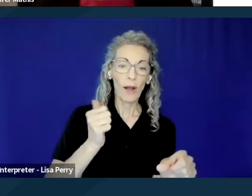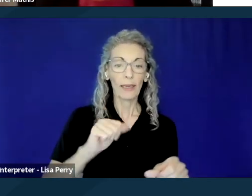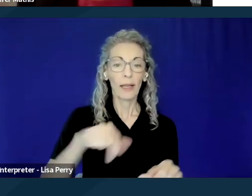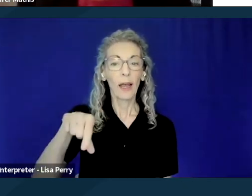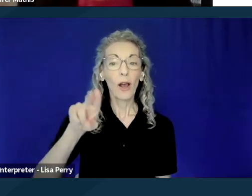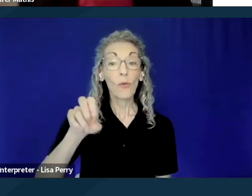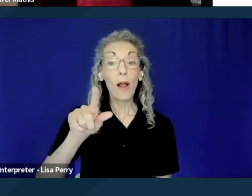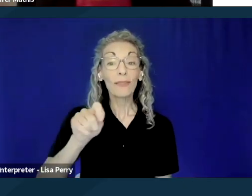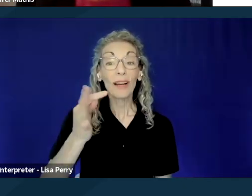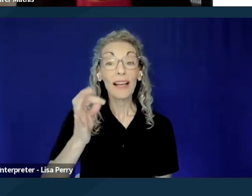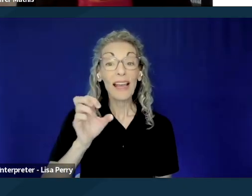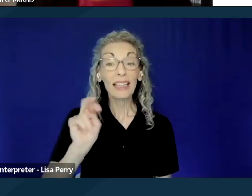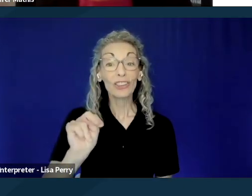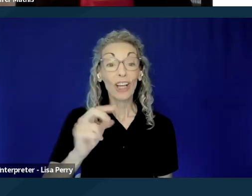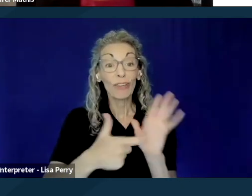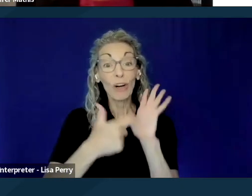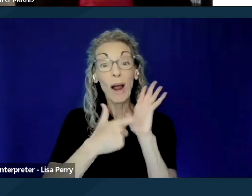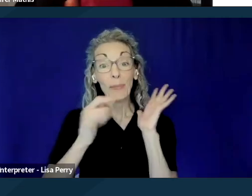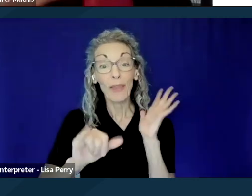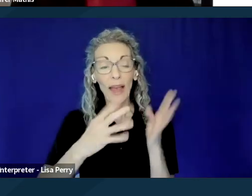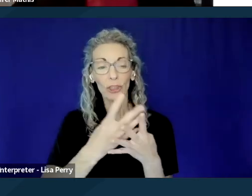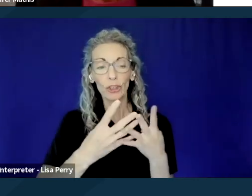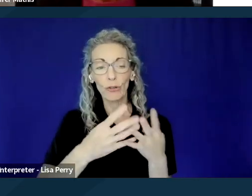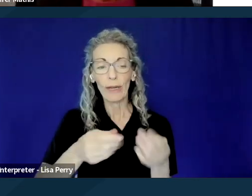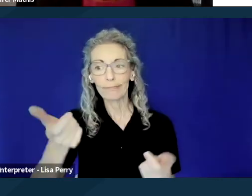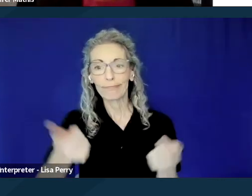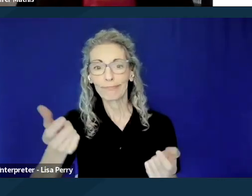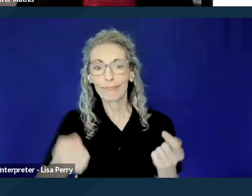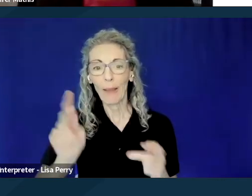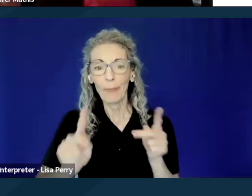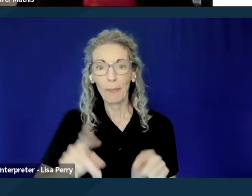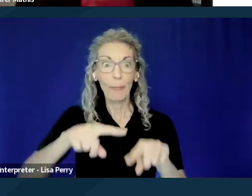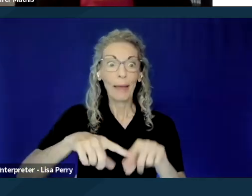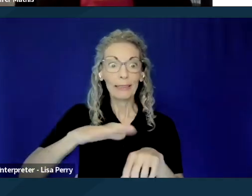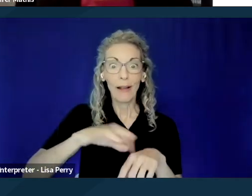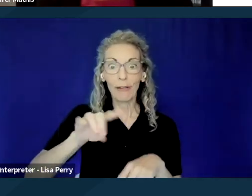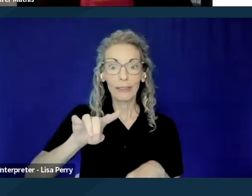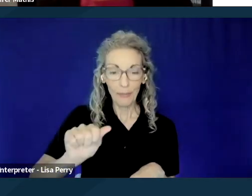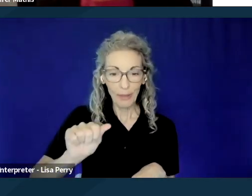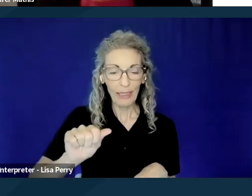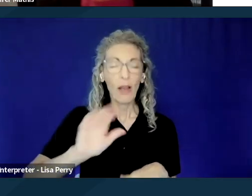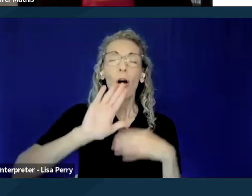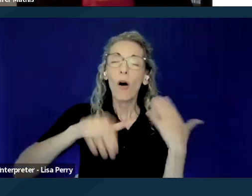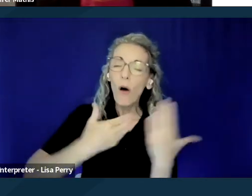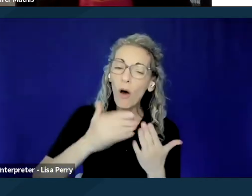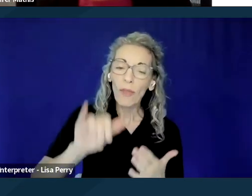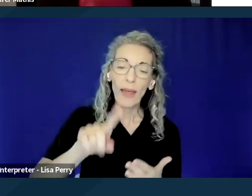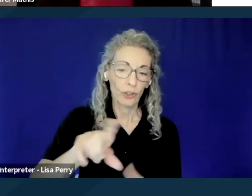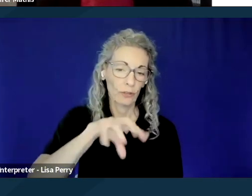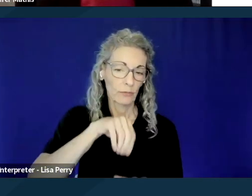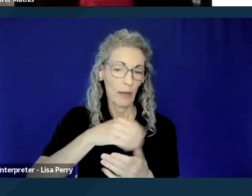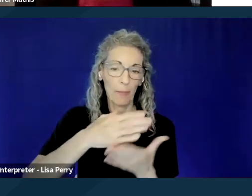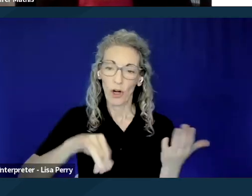standards that tend to screen people out based on disability, et cetera. So all that's supposed to be part of the affirmative action